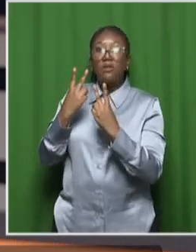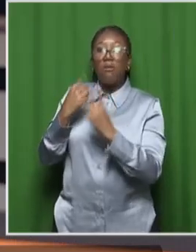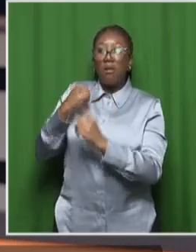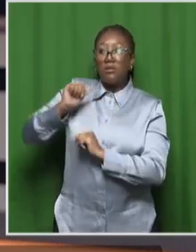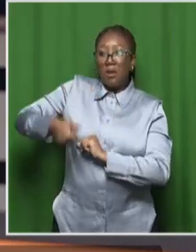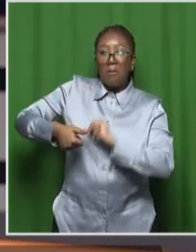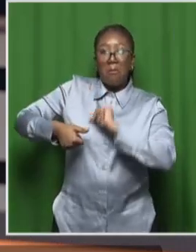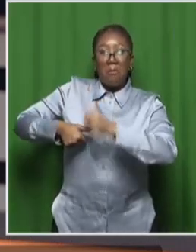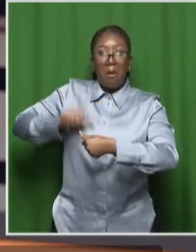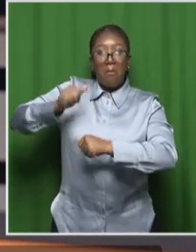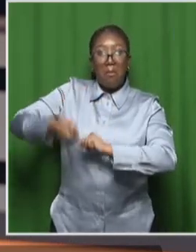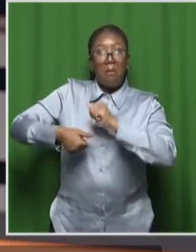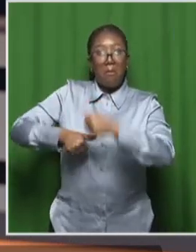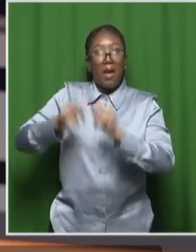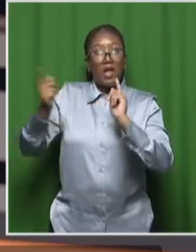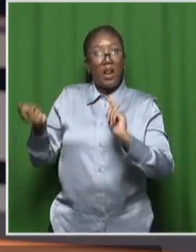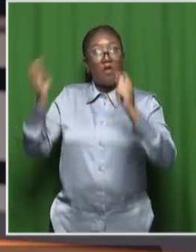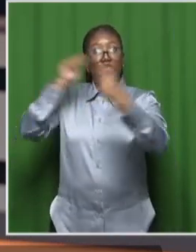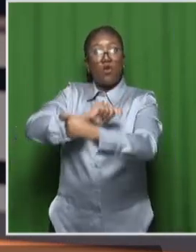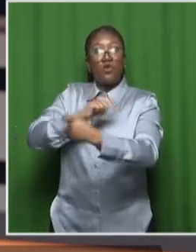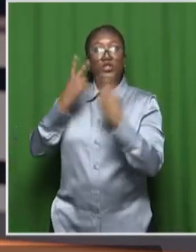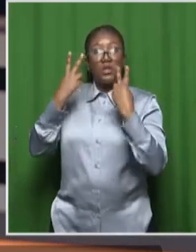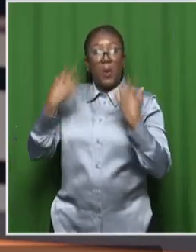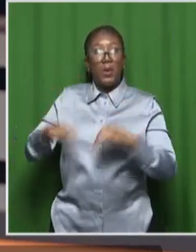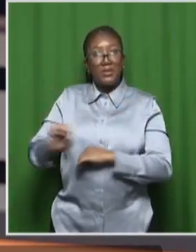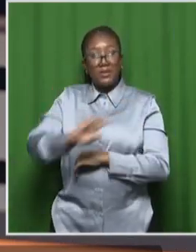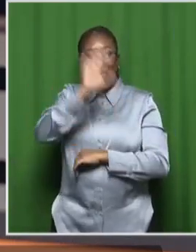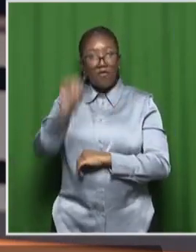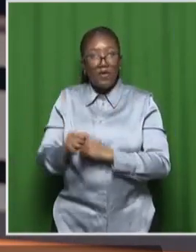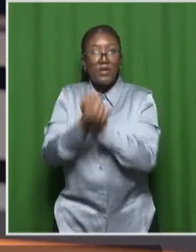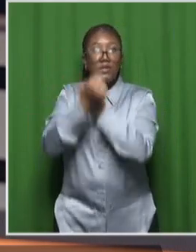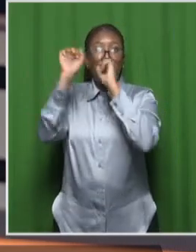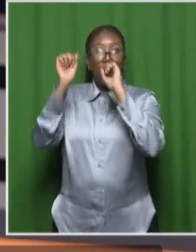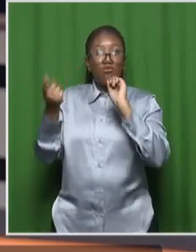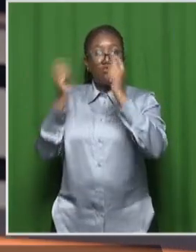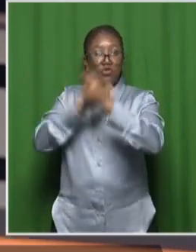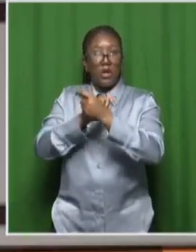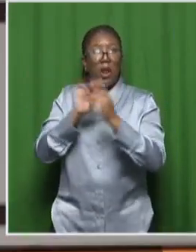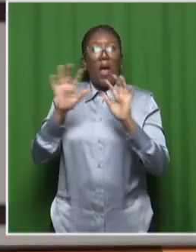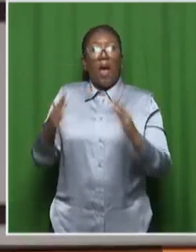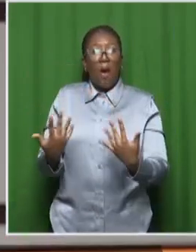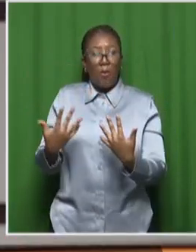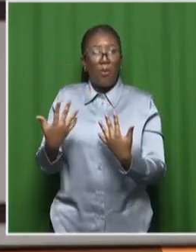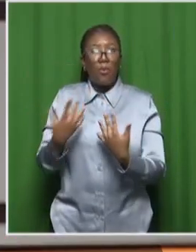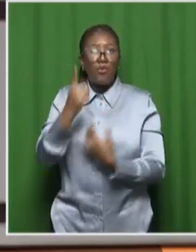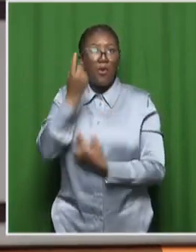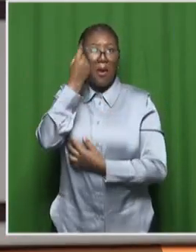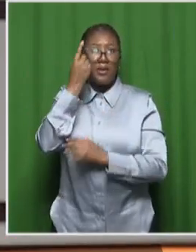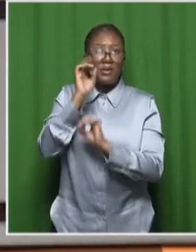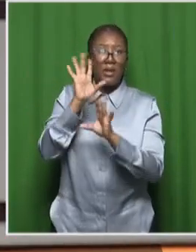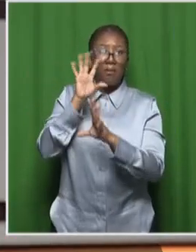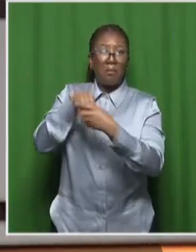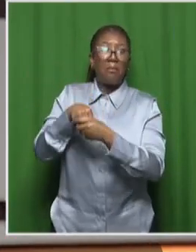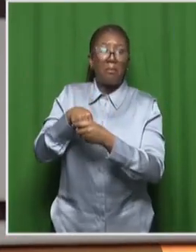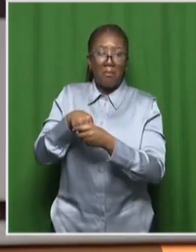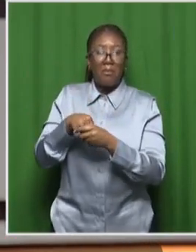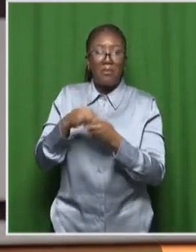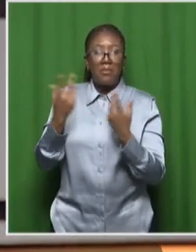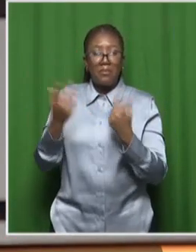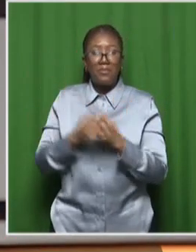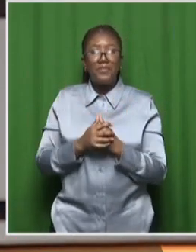so perhaps you could speak to some of those unearthings that you would have witnessed through the offerings, because that is very key. There's a lot